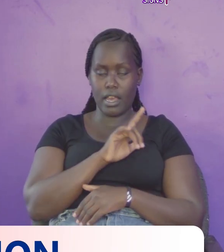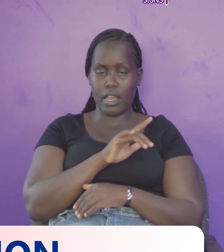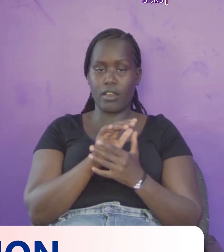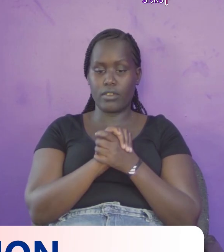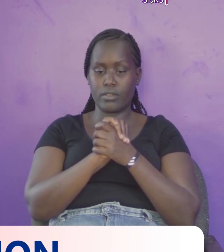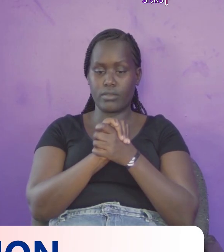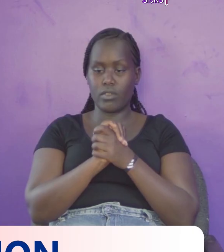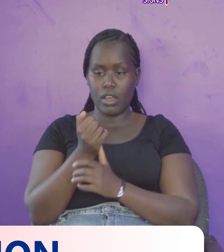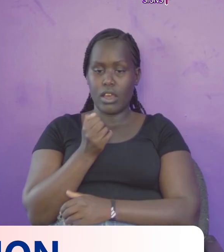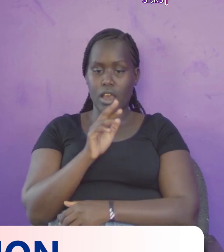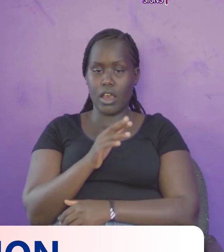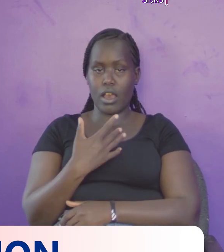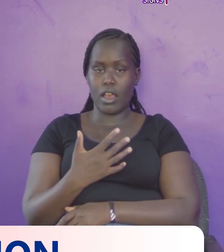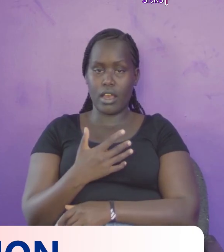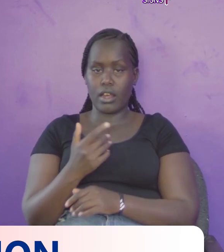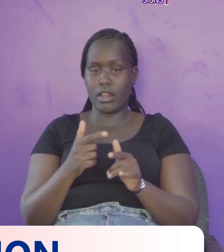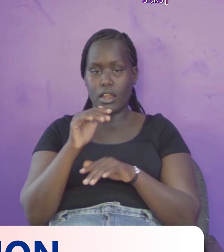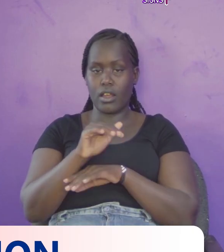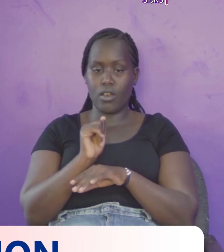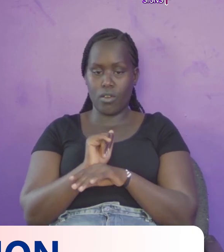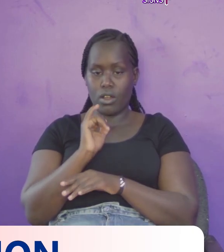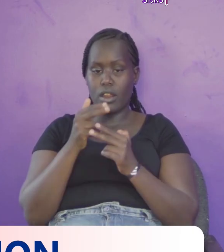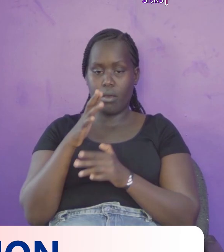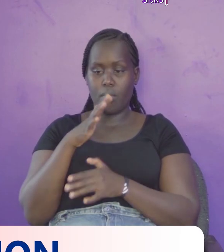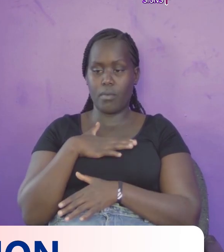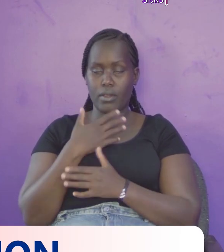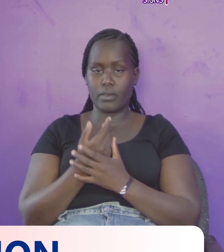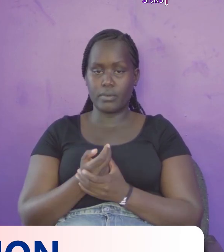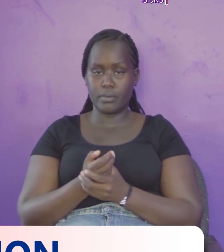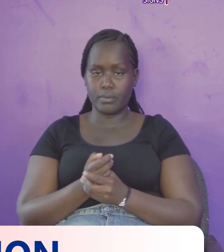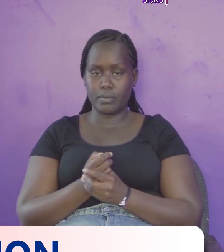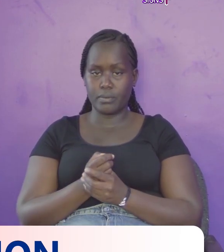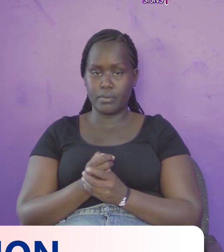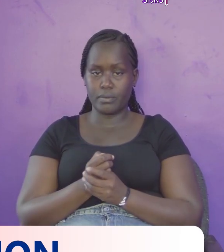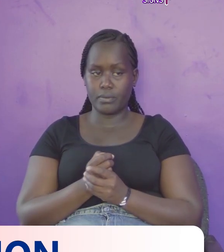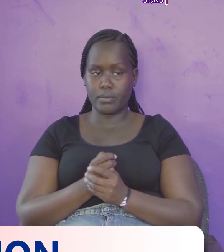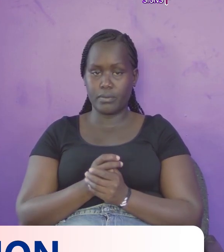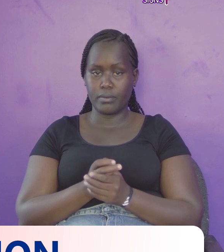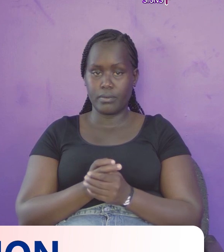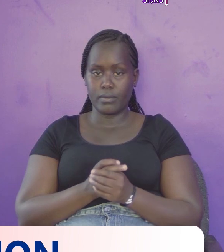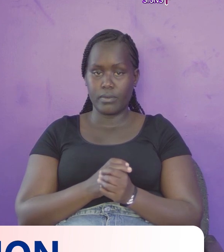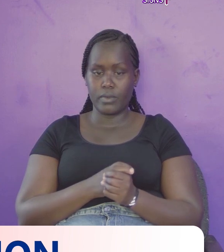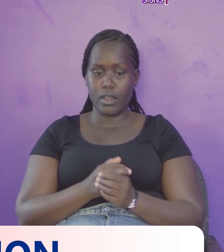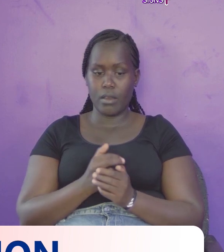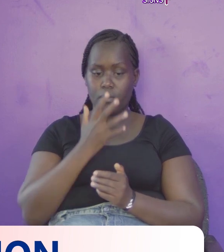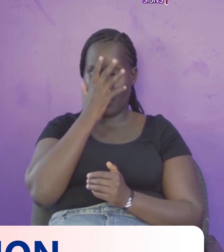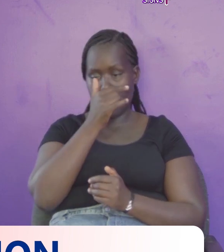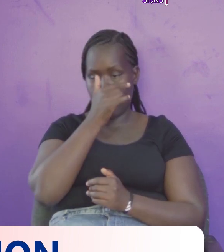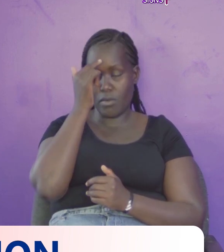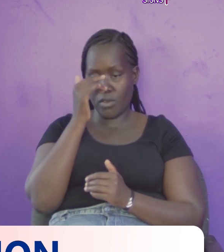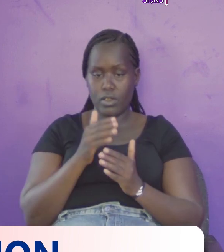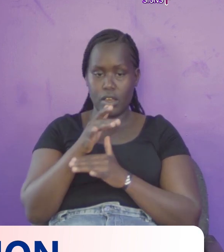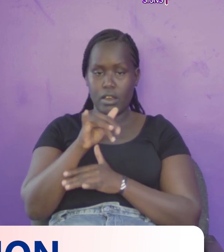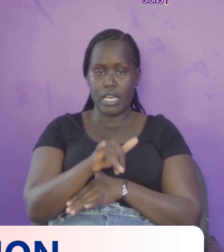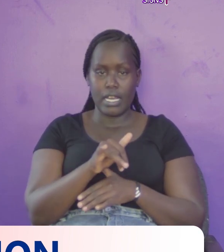her hand, and lucky enough, she had called my name. Pole sana. I'm embarrassed because after that, they pulled her